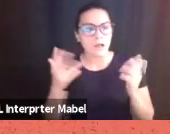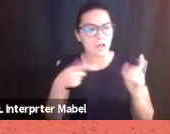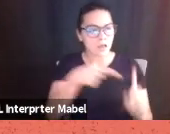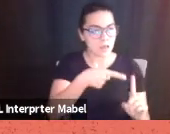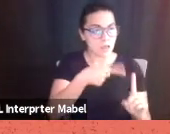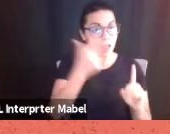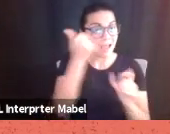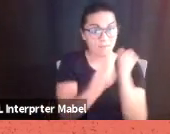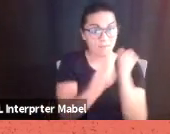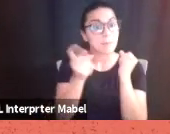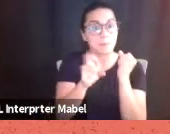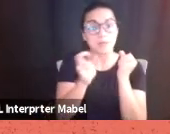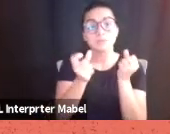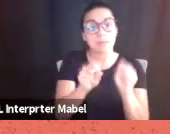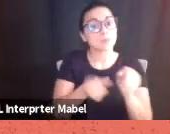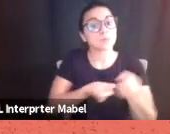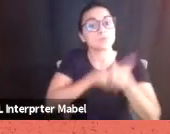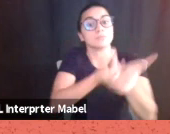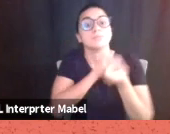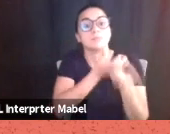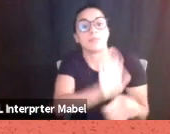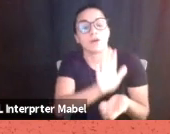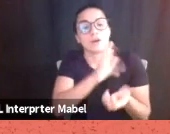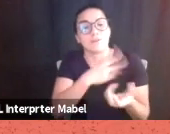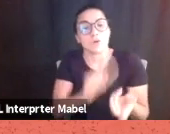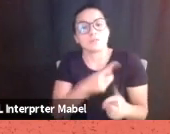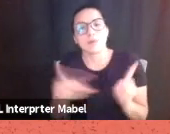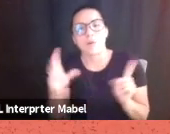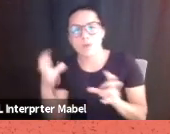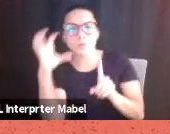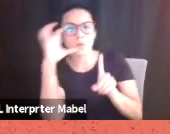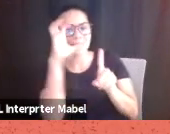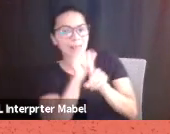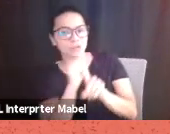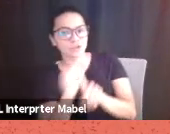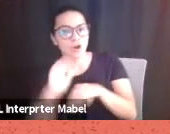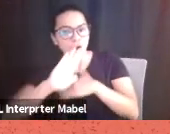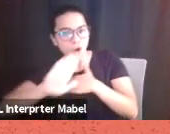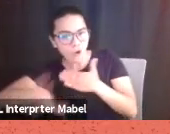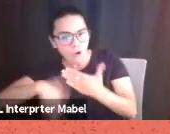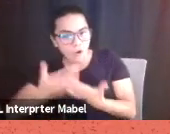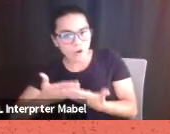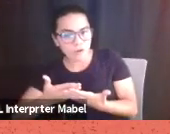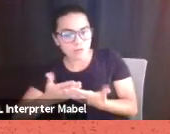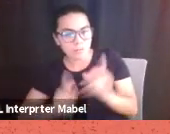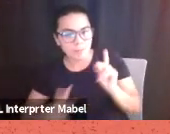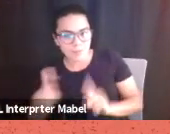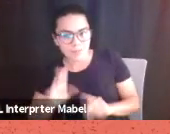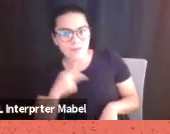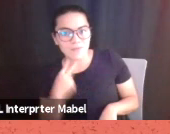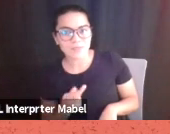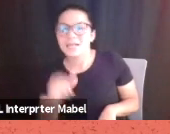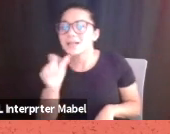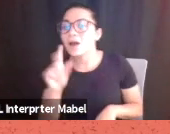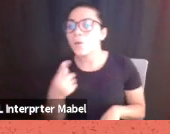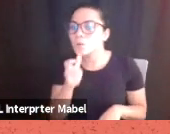actually being captured. It's not just every single voice that has 15 minutes in their day to sit down and take the survey.